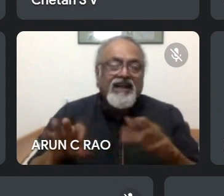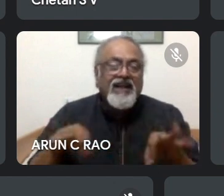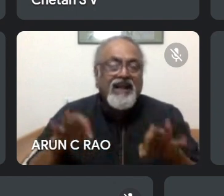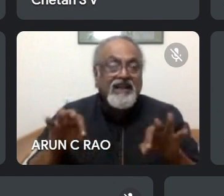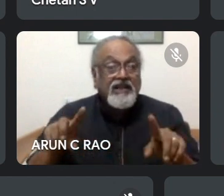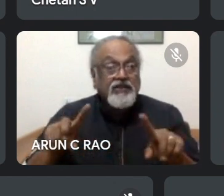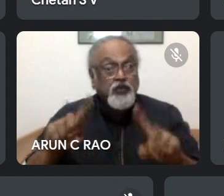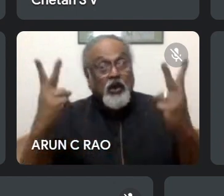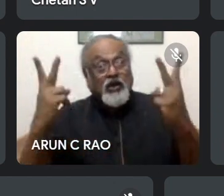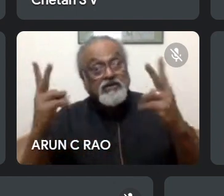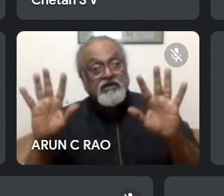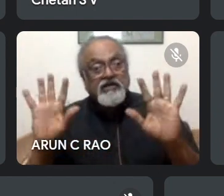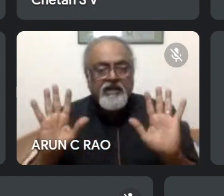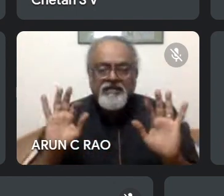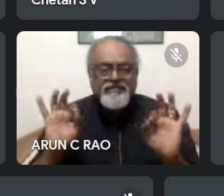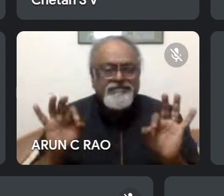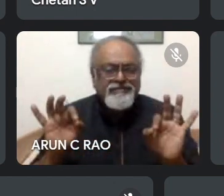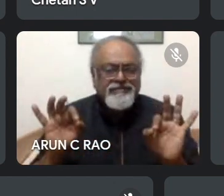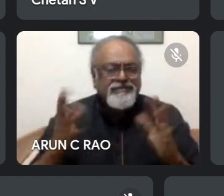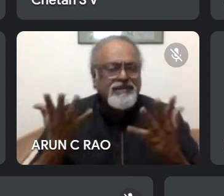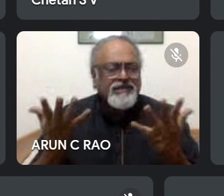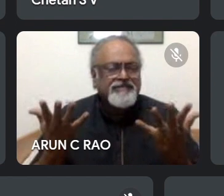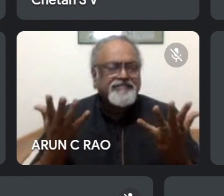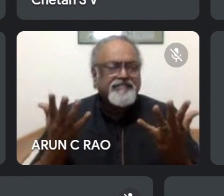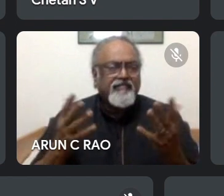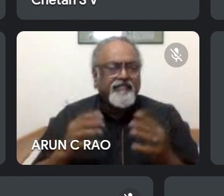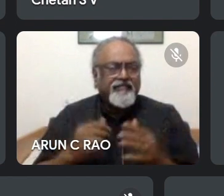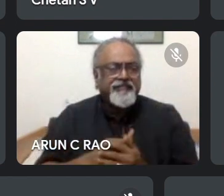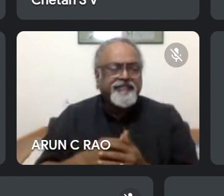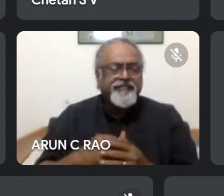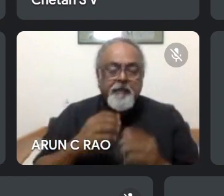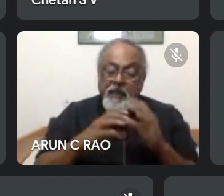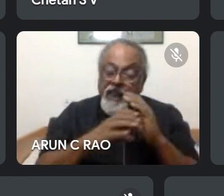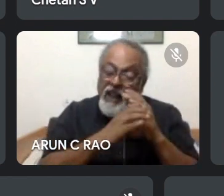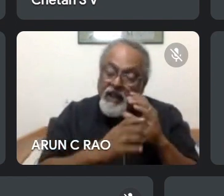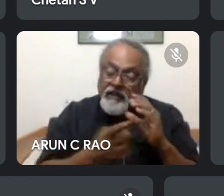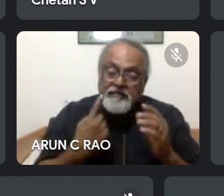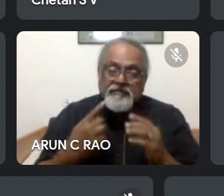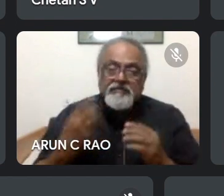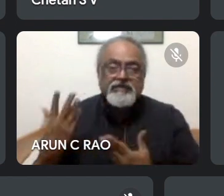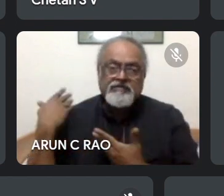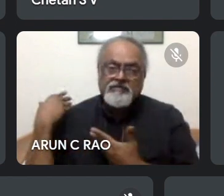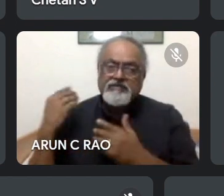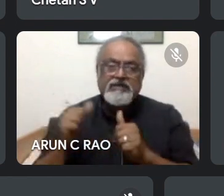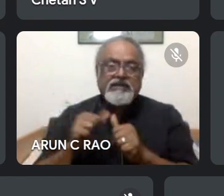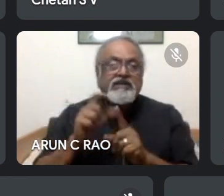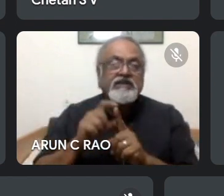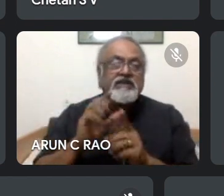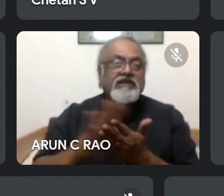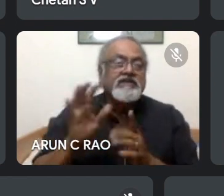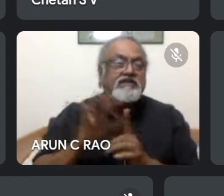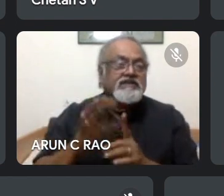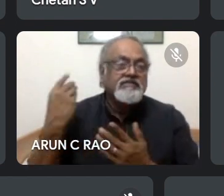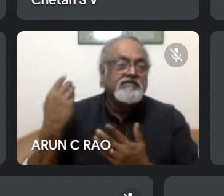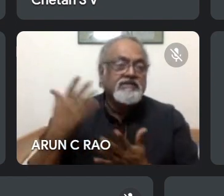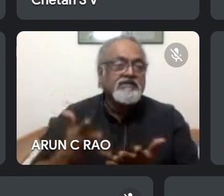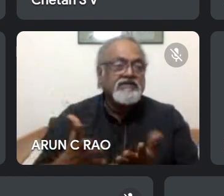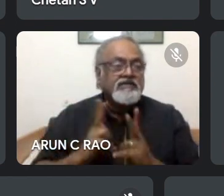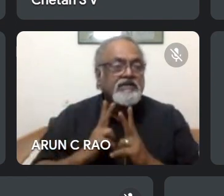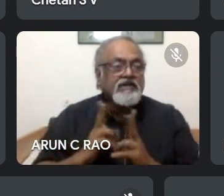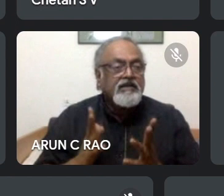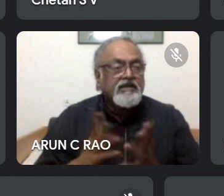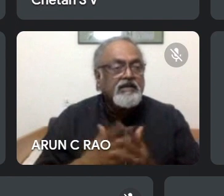But the reason I got that diagnosis was, and the reason I'm telling that is because if you feel remotely that